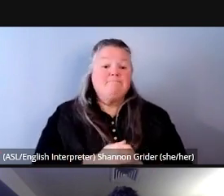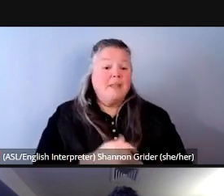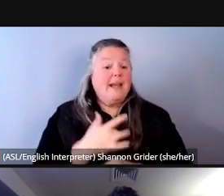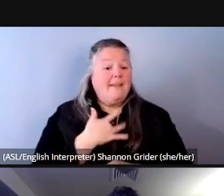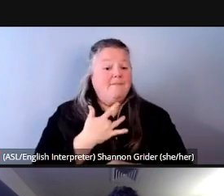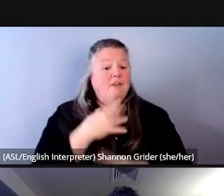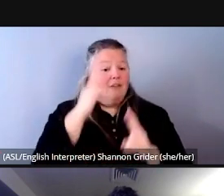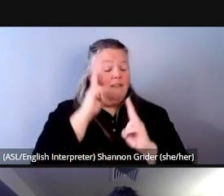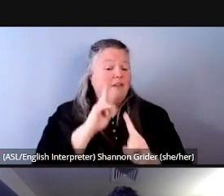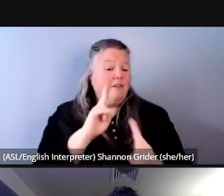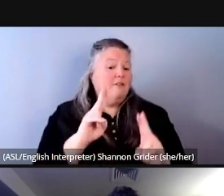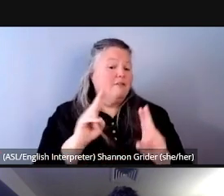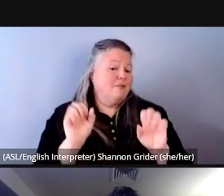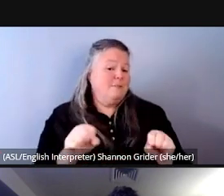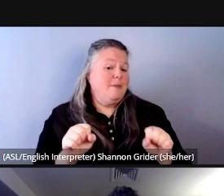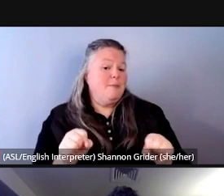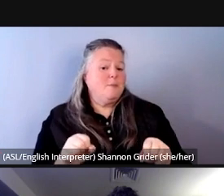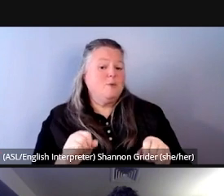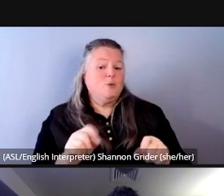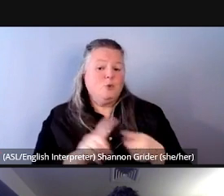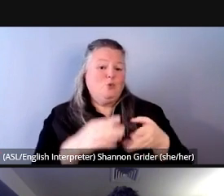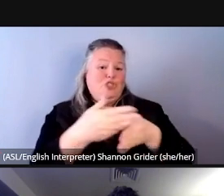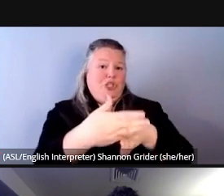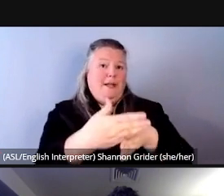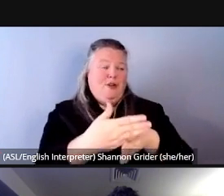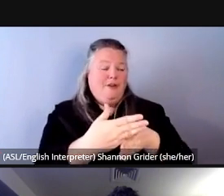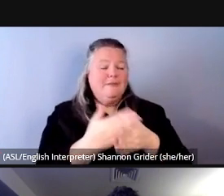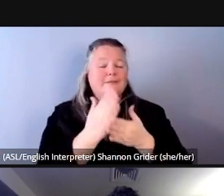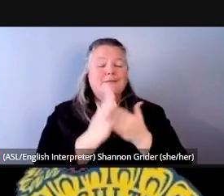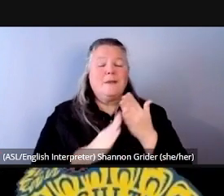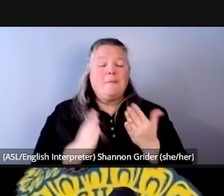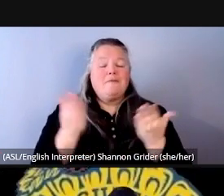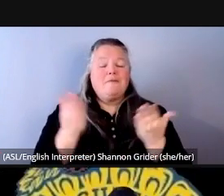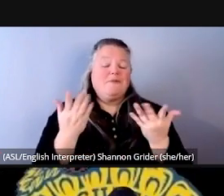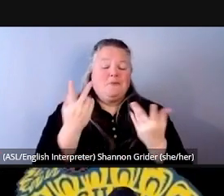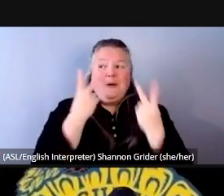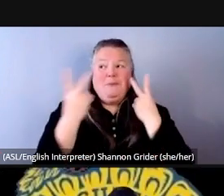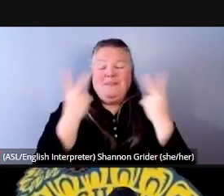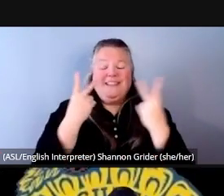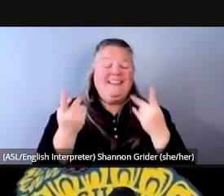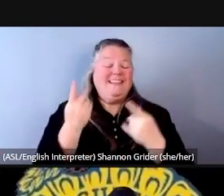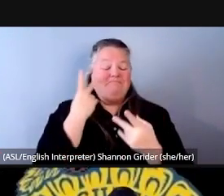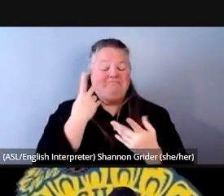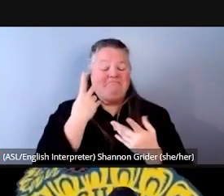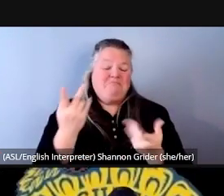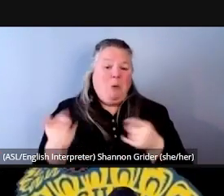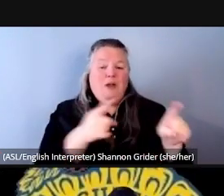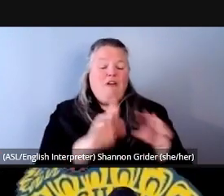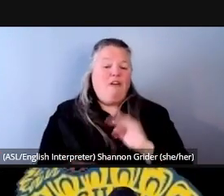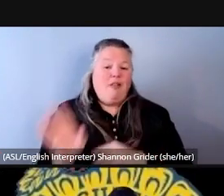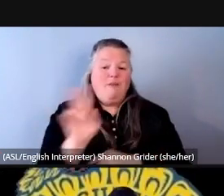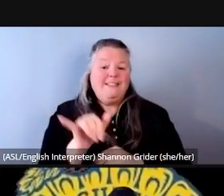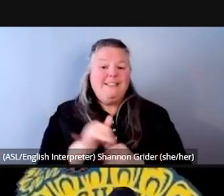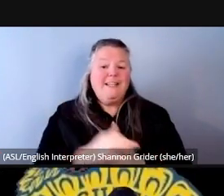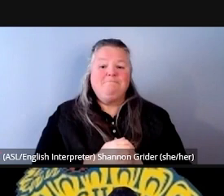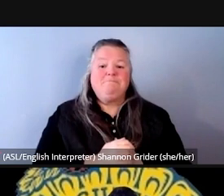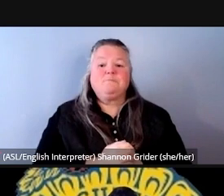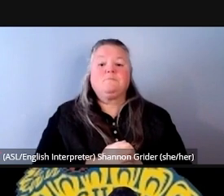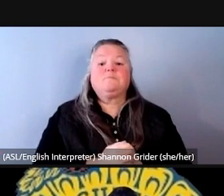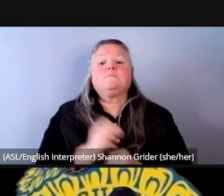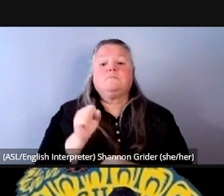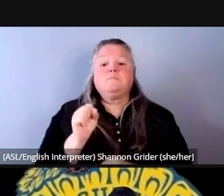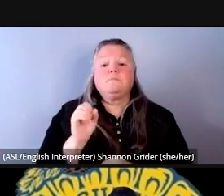privileged to have been able to share some of the great work that's going on and help translate some of that. So just as a quick background,